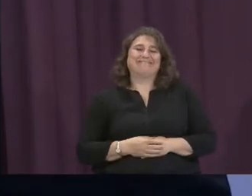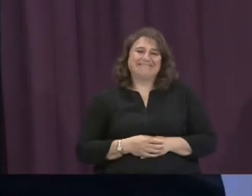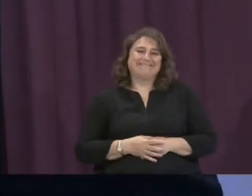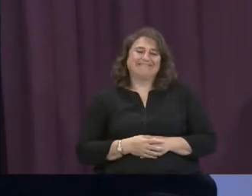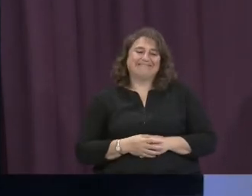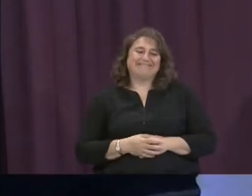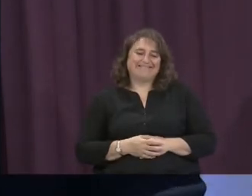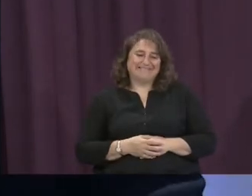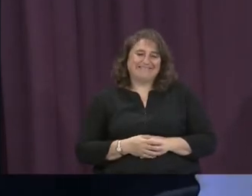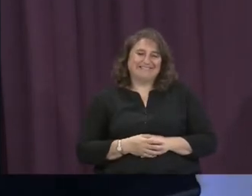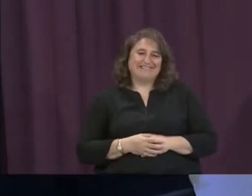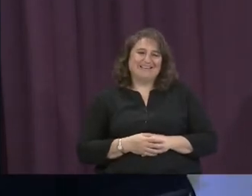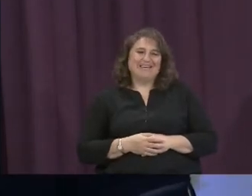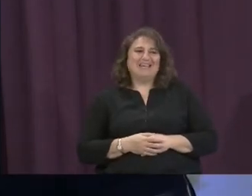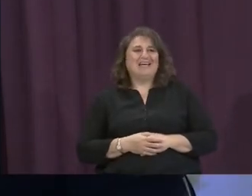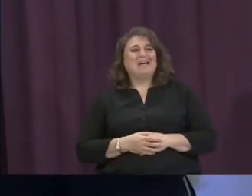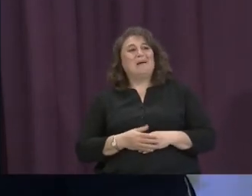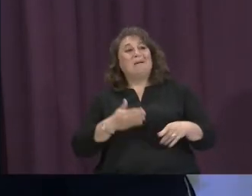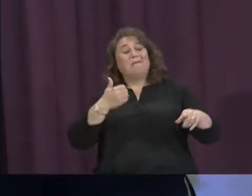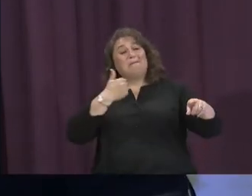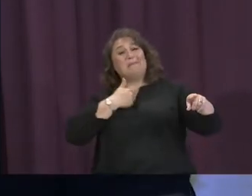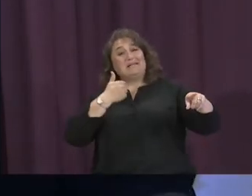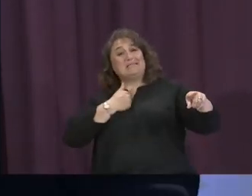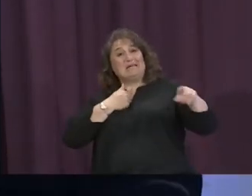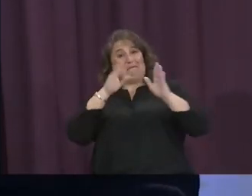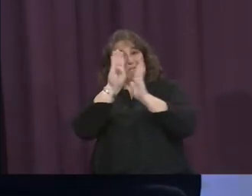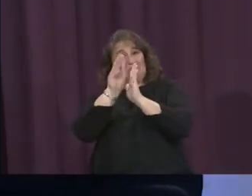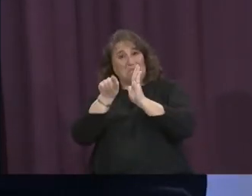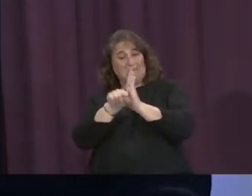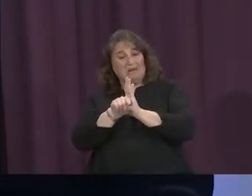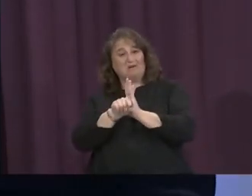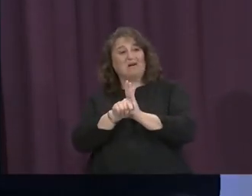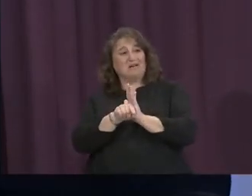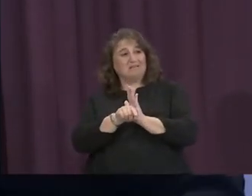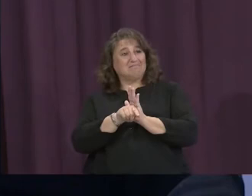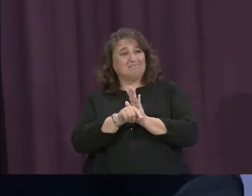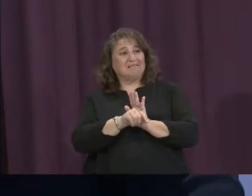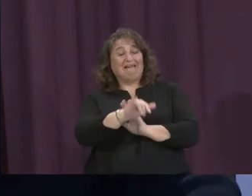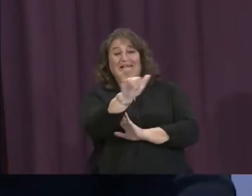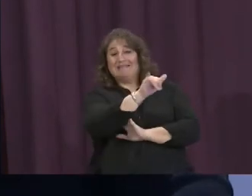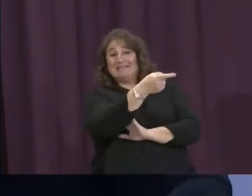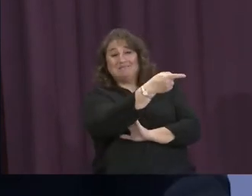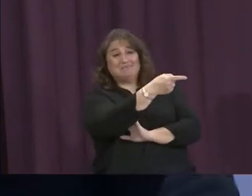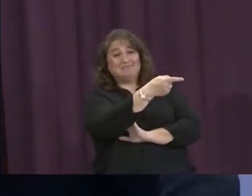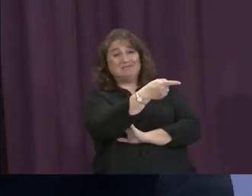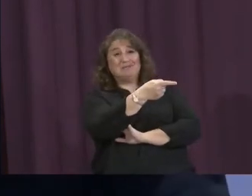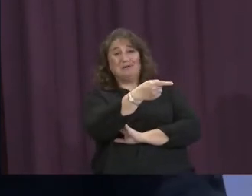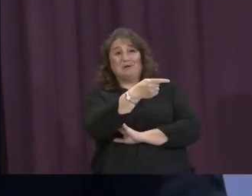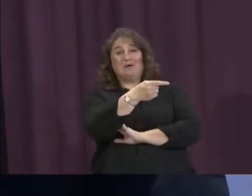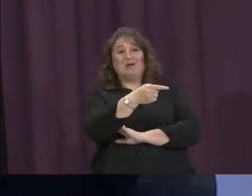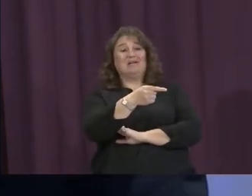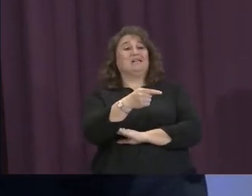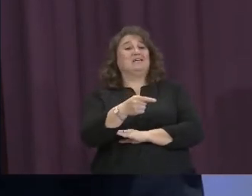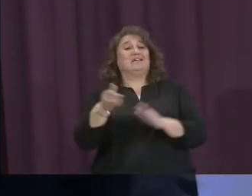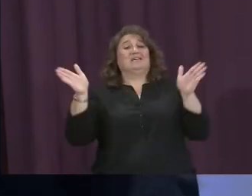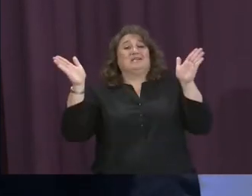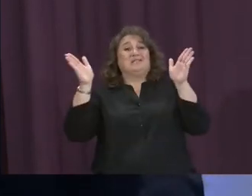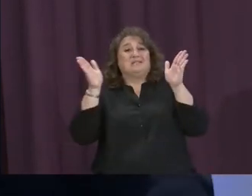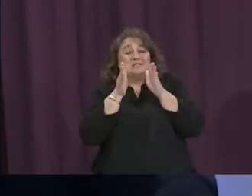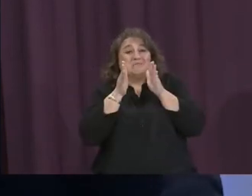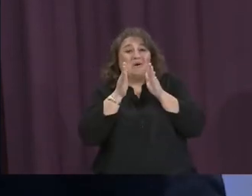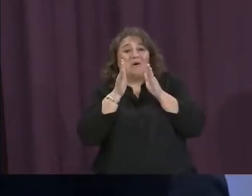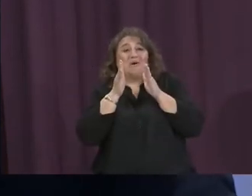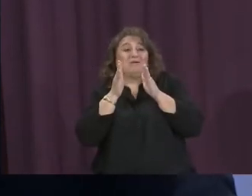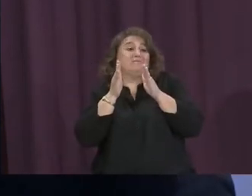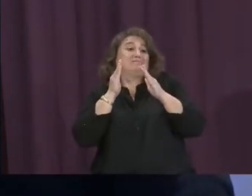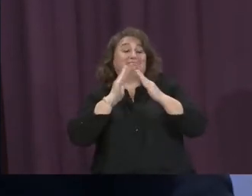yes. So when I think about my background, I'm like you, Dina. I grew up in a small town, and a lot of the faces